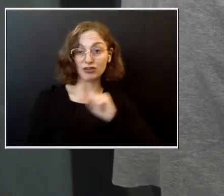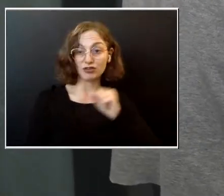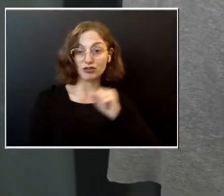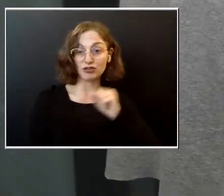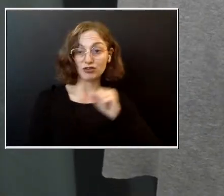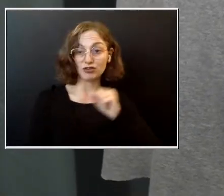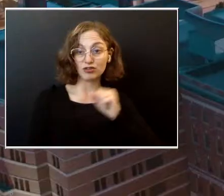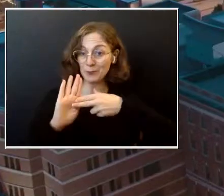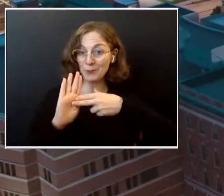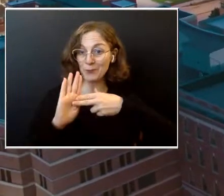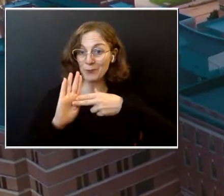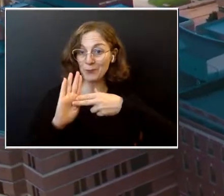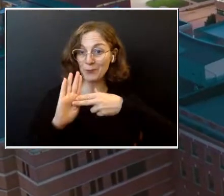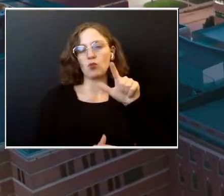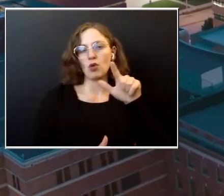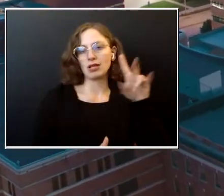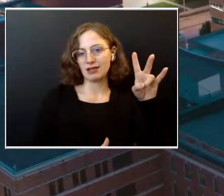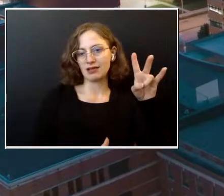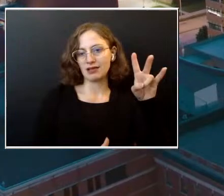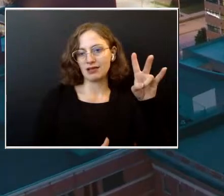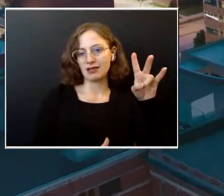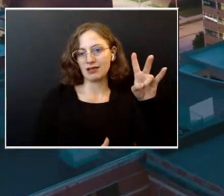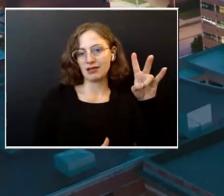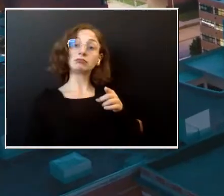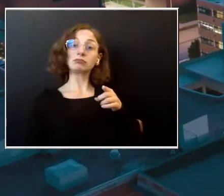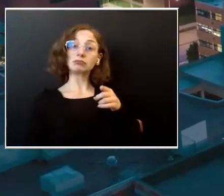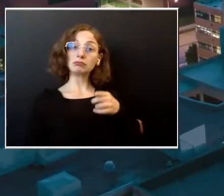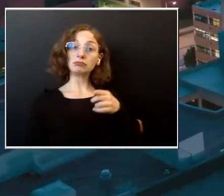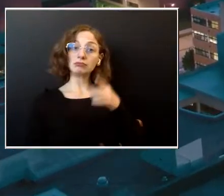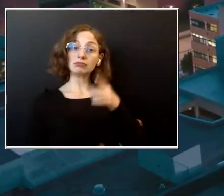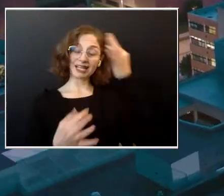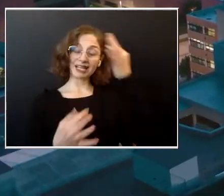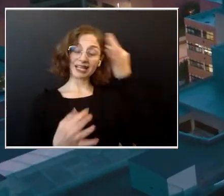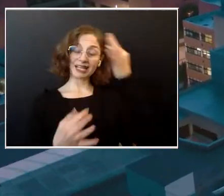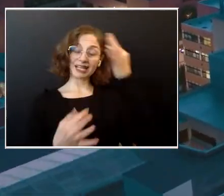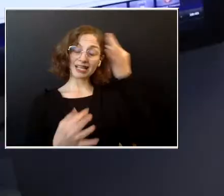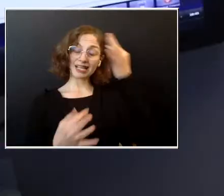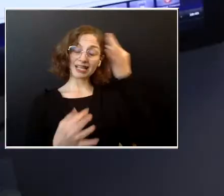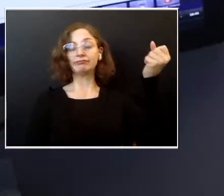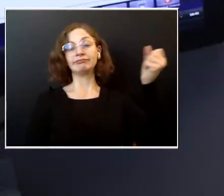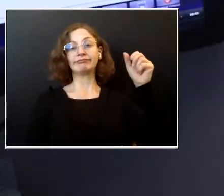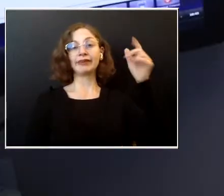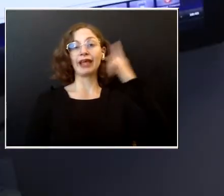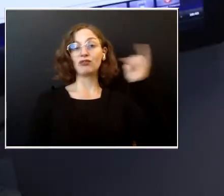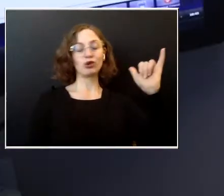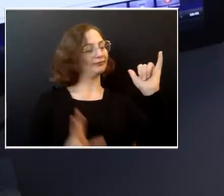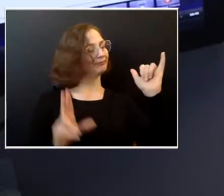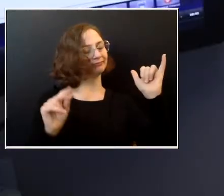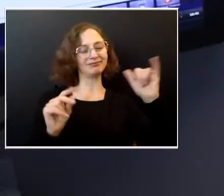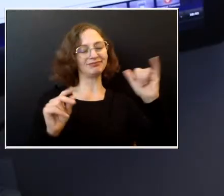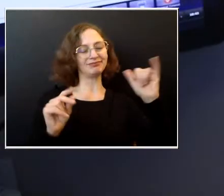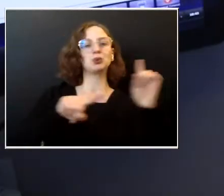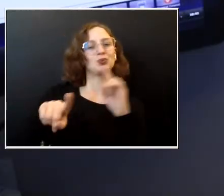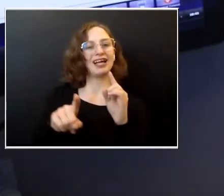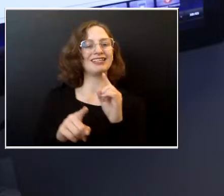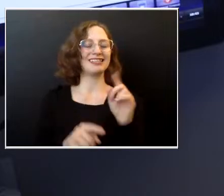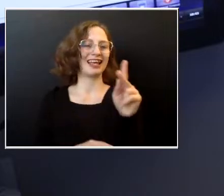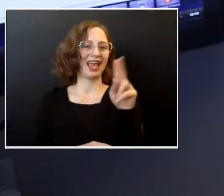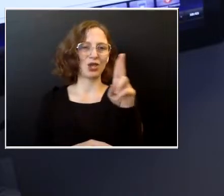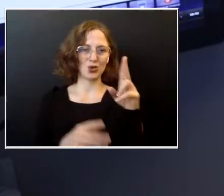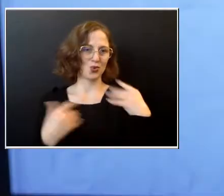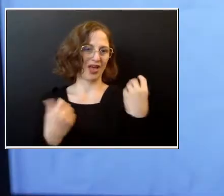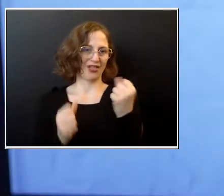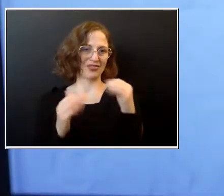to California, her doctor sent her to the University of Kansas Health System, where doctors had a plan to stop